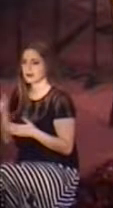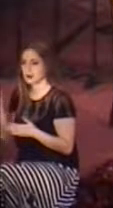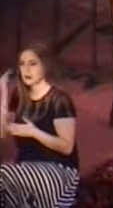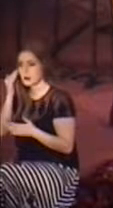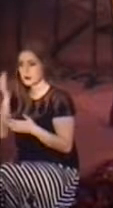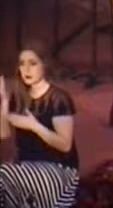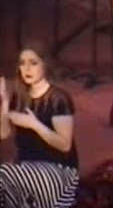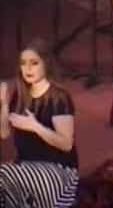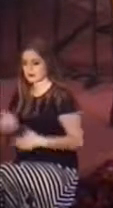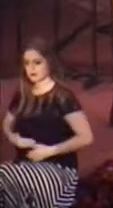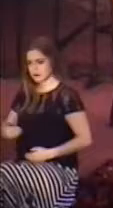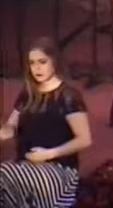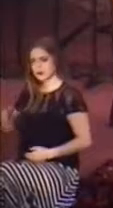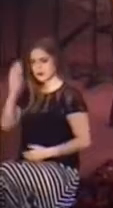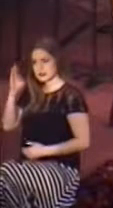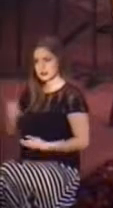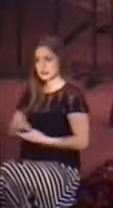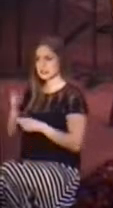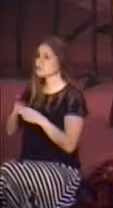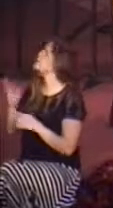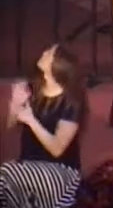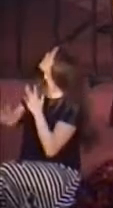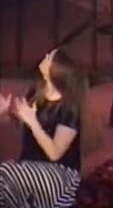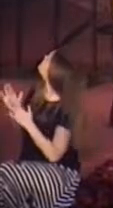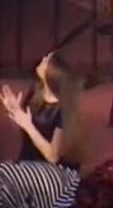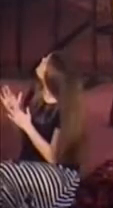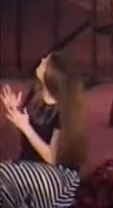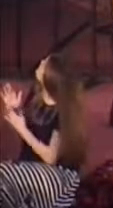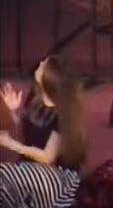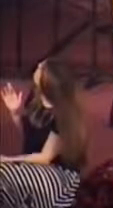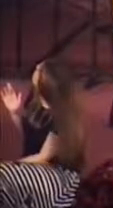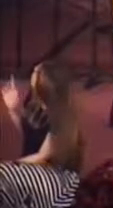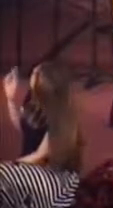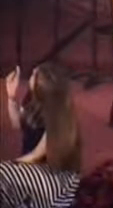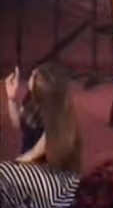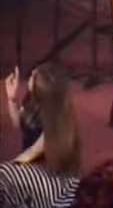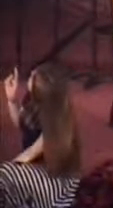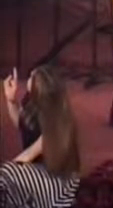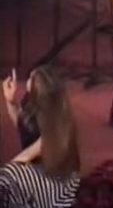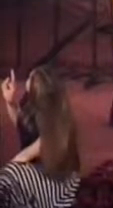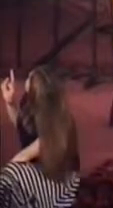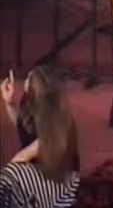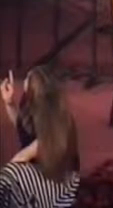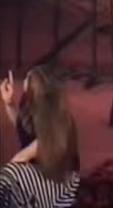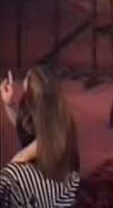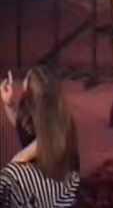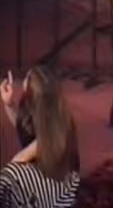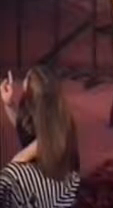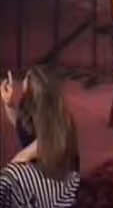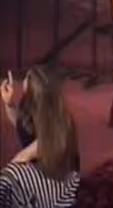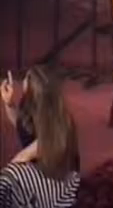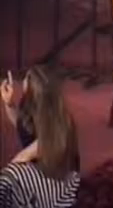call his name Jesus, for he'll save. He'll save his people from their sins. That's why he was